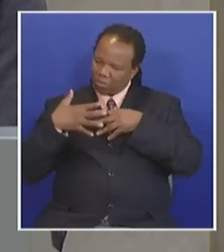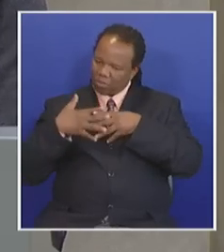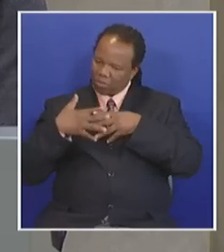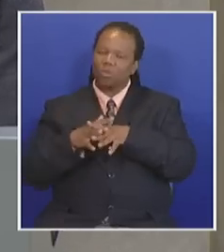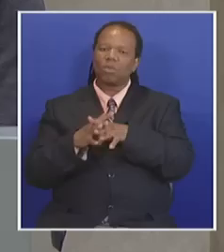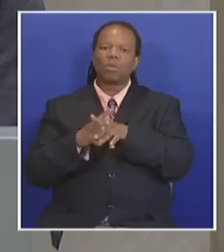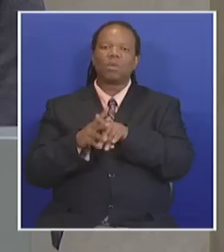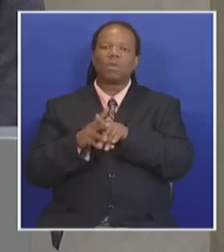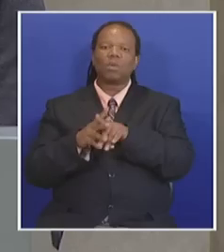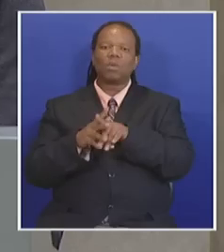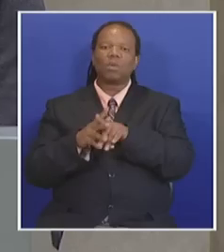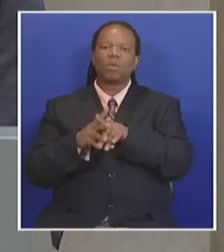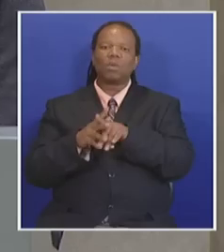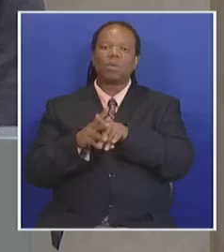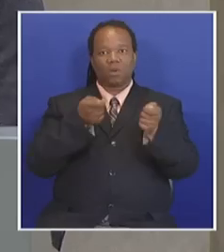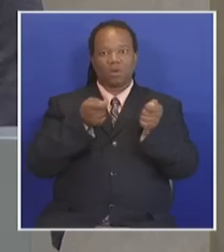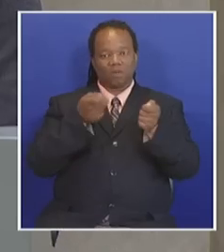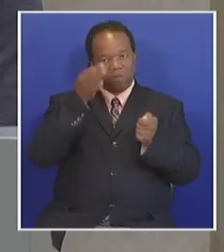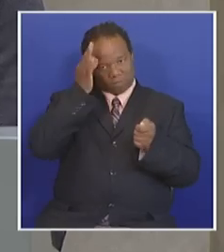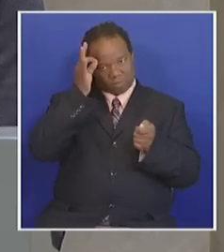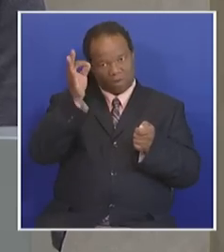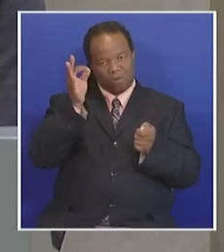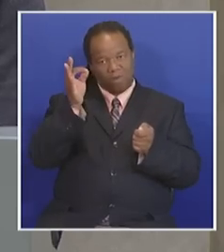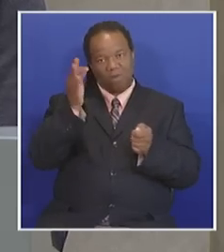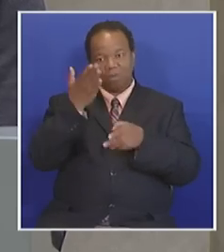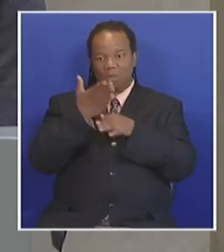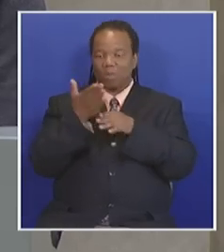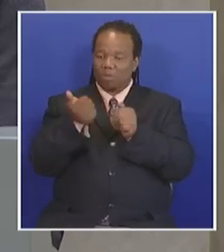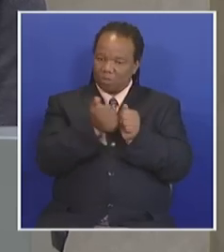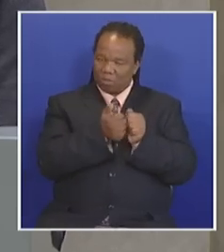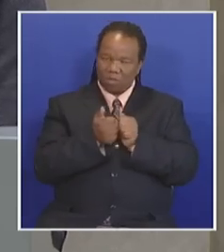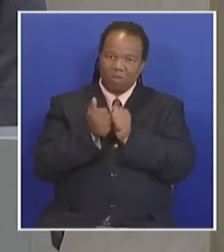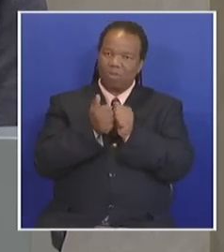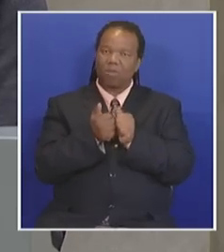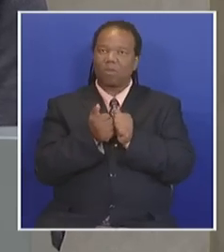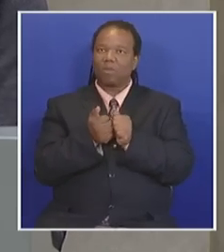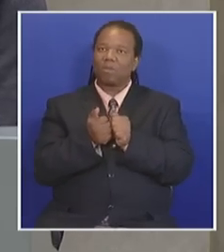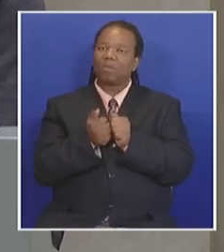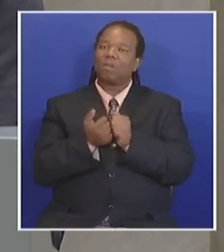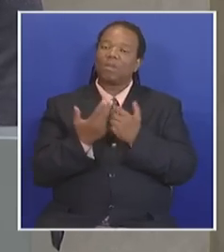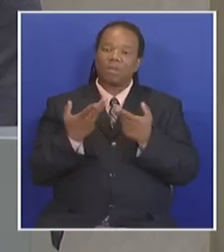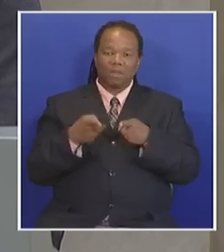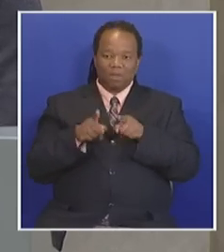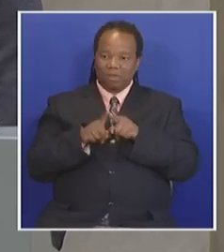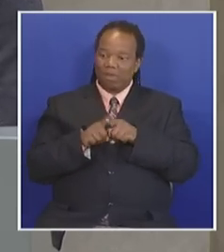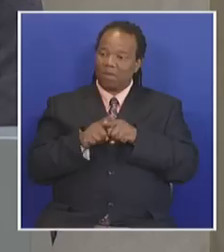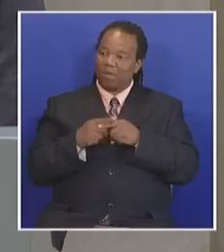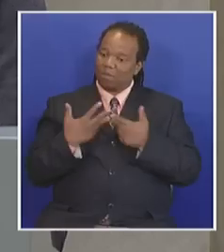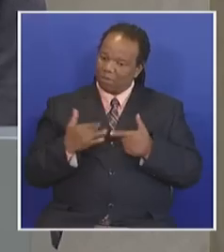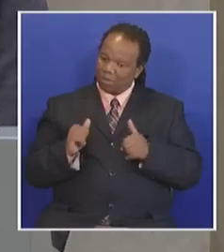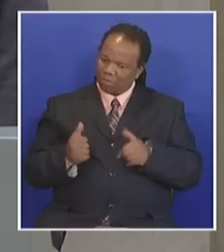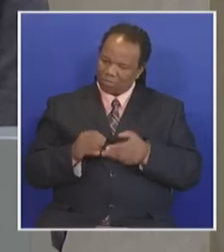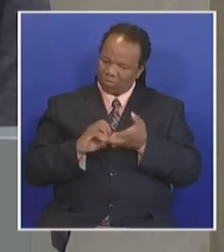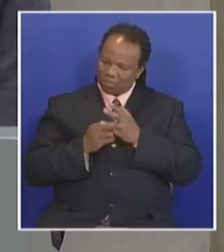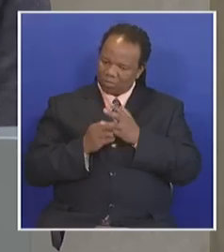and governance and collaboration. The campaign against racism should be practical effort, part of our daily life living,